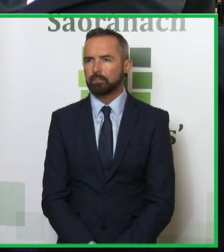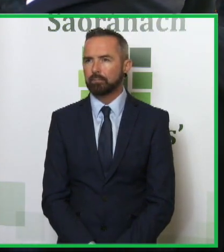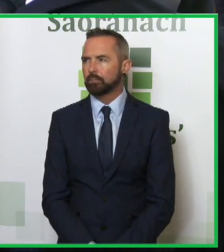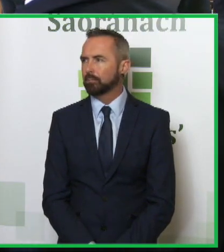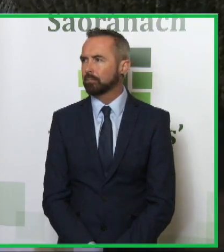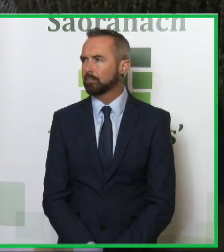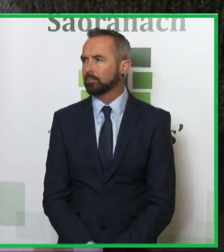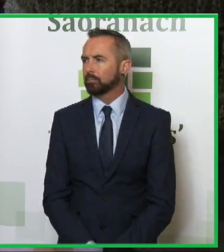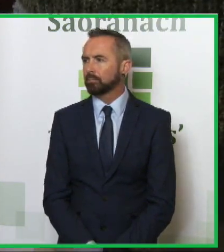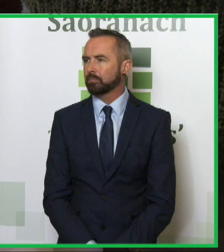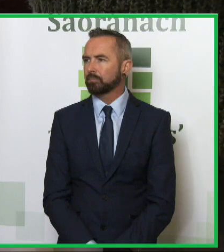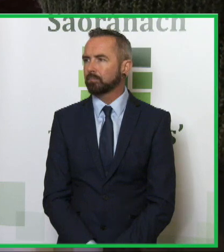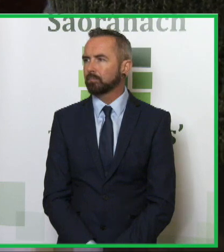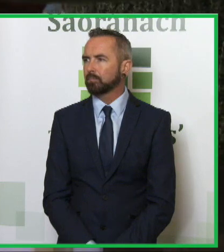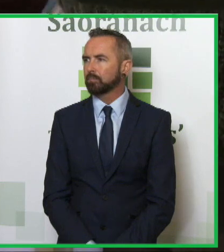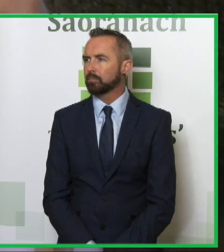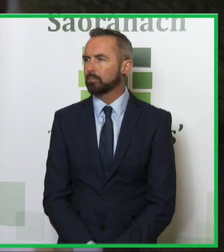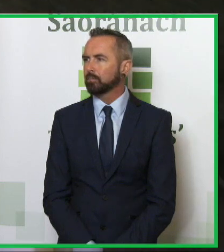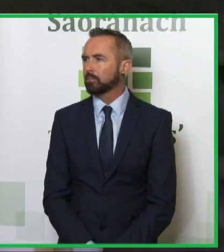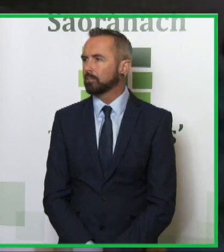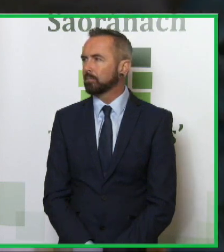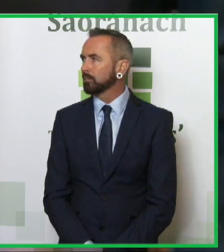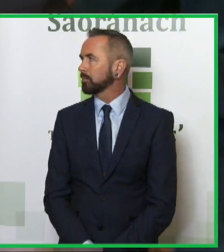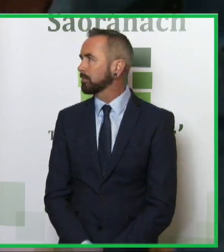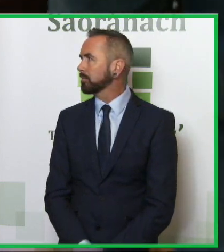I'm going to ask Kieran to answer that question there, please.